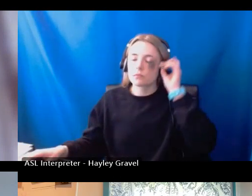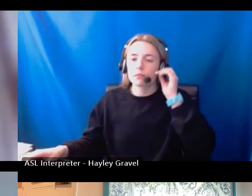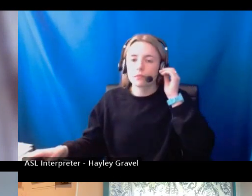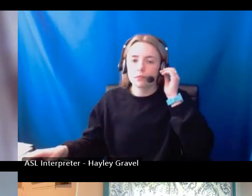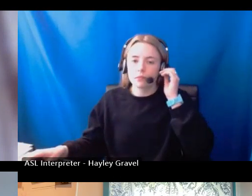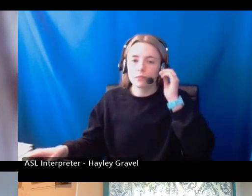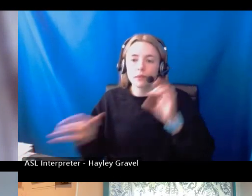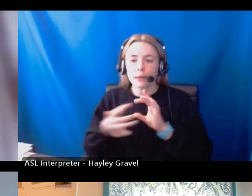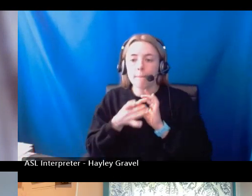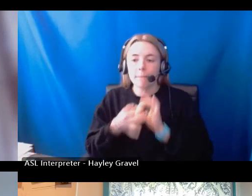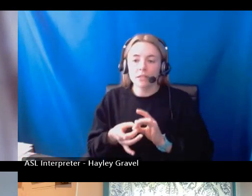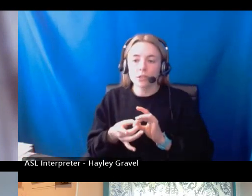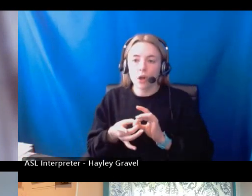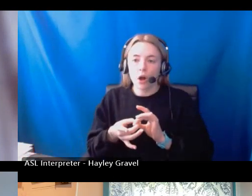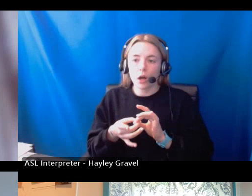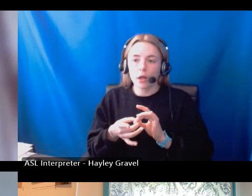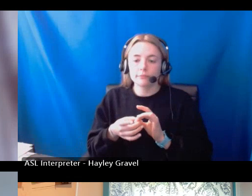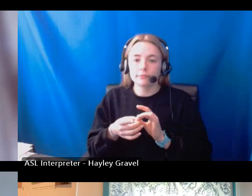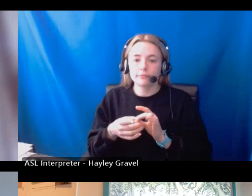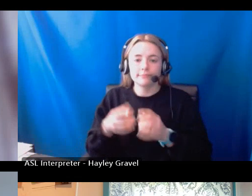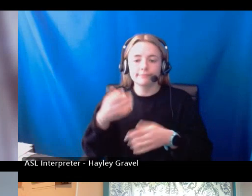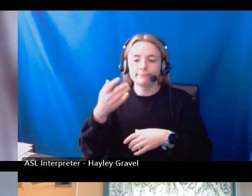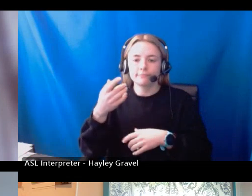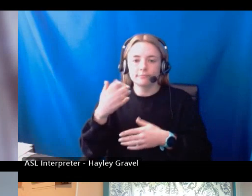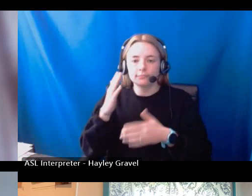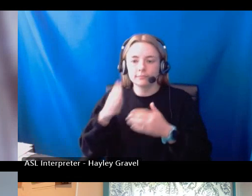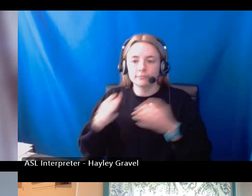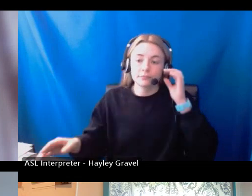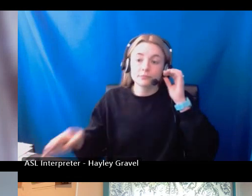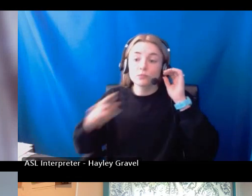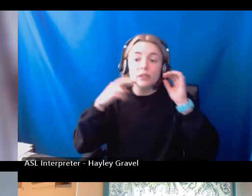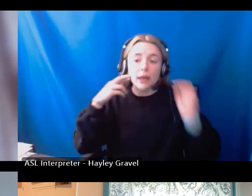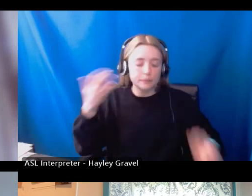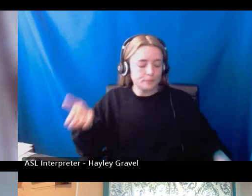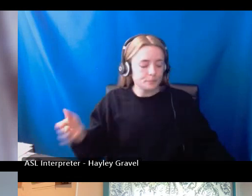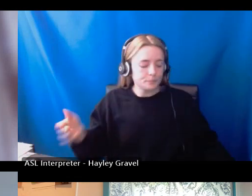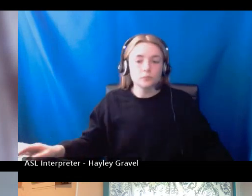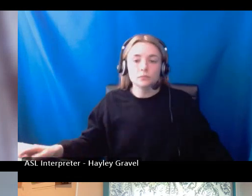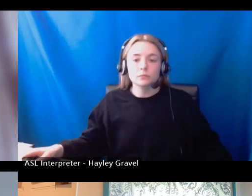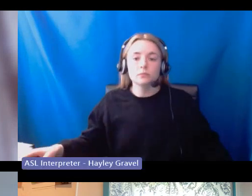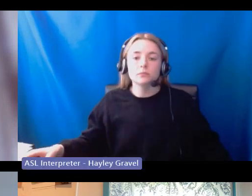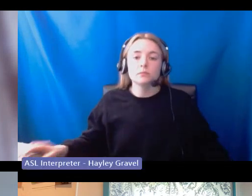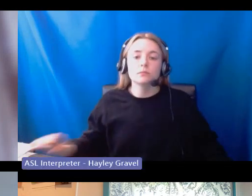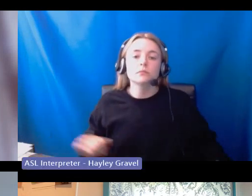you, based on the deadlines that I've given you. Yes, Raquel.